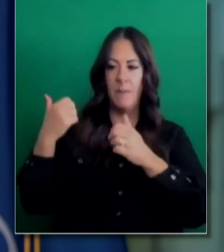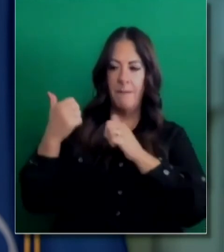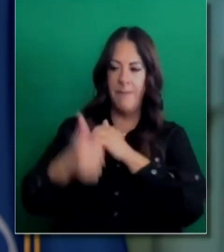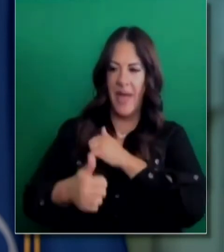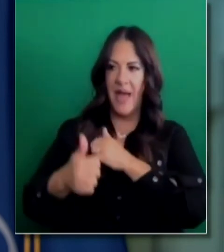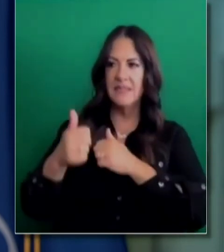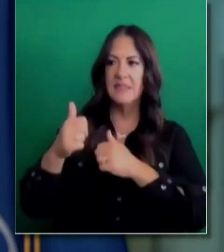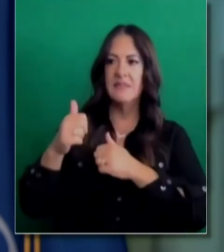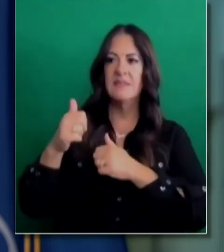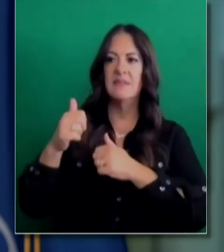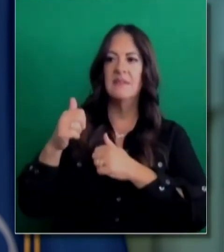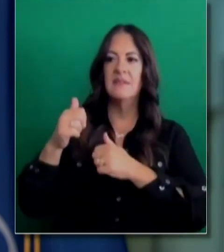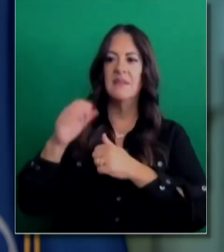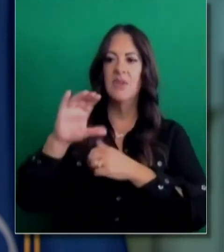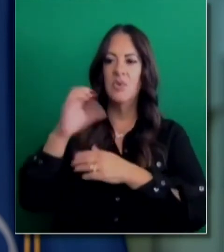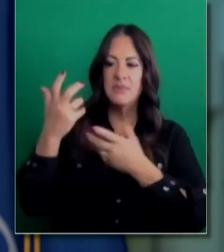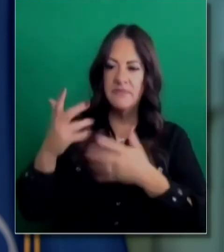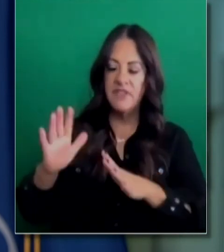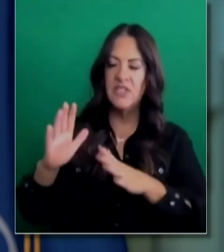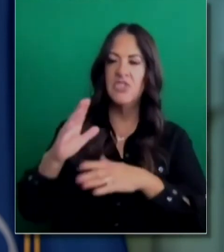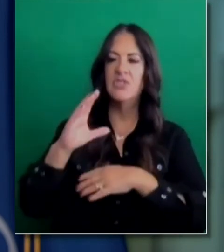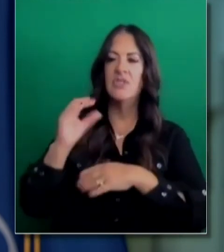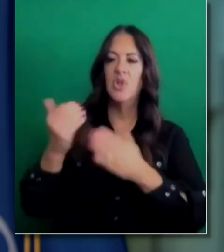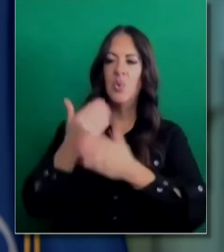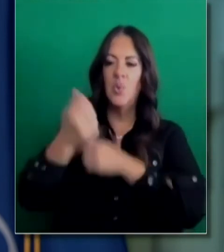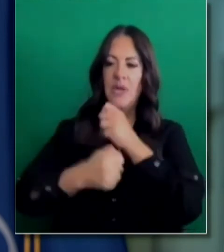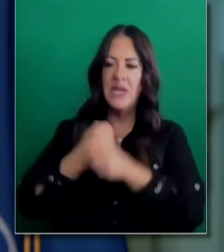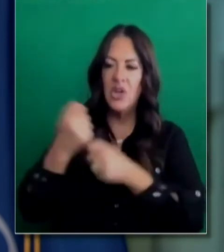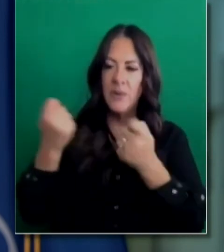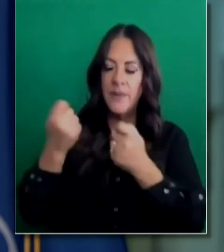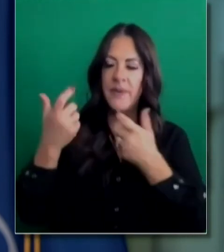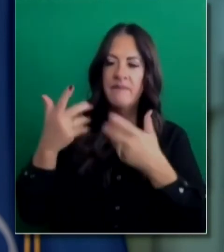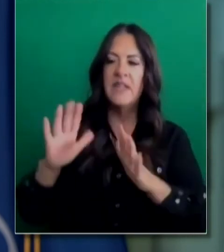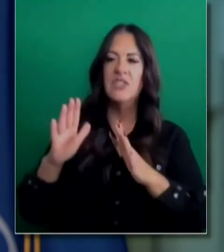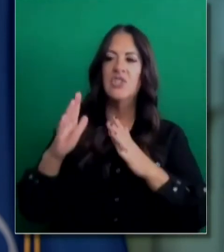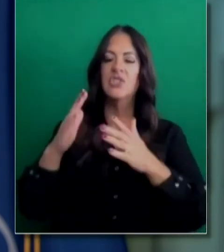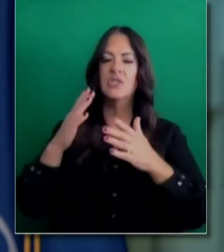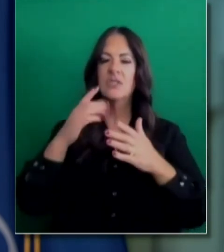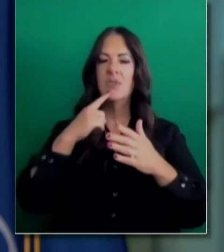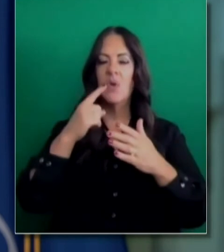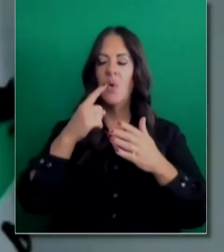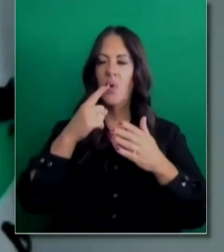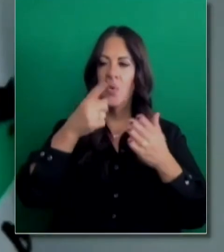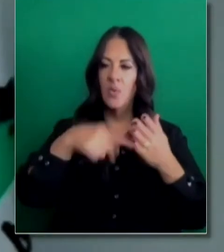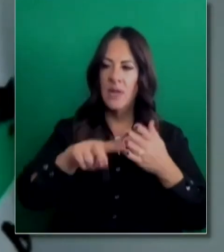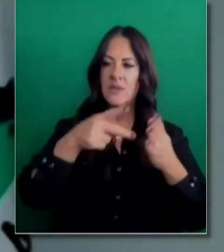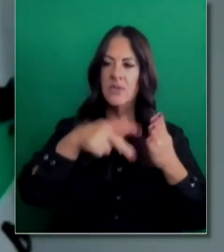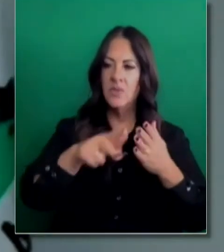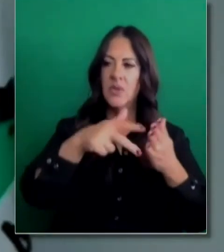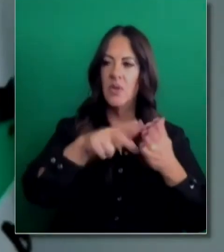to see or not see that surge in terms of just days and the upcoming weeks?